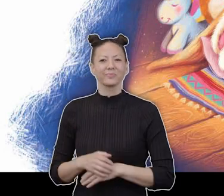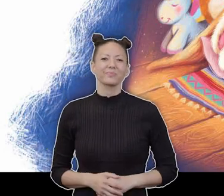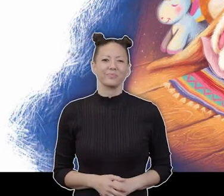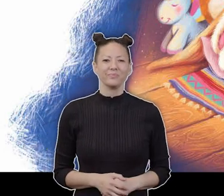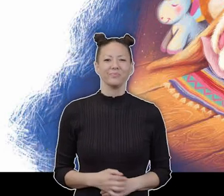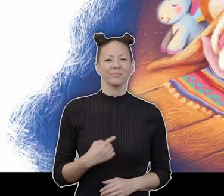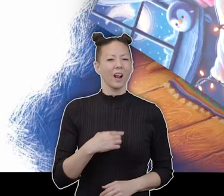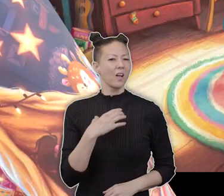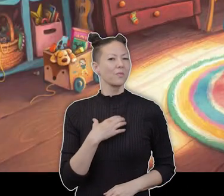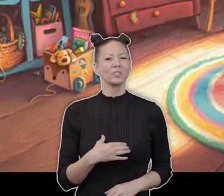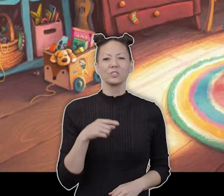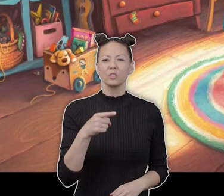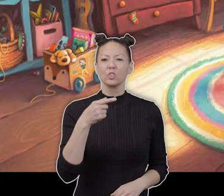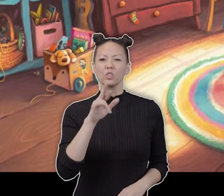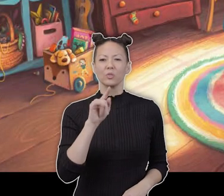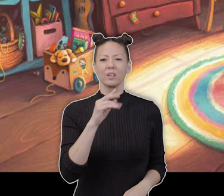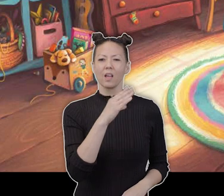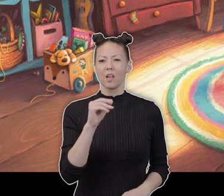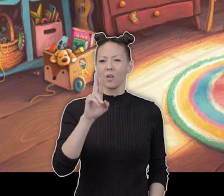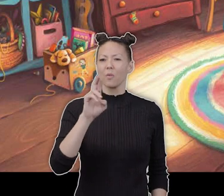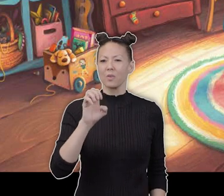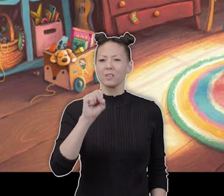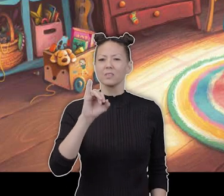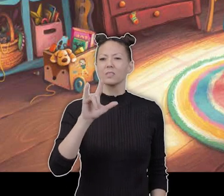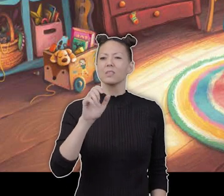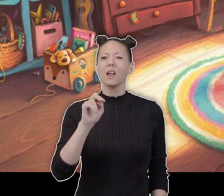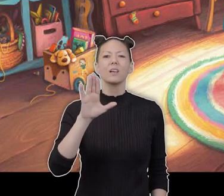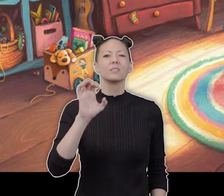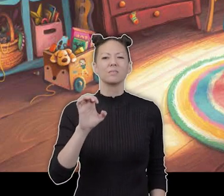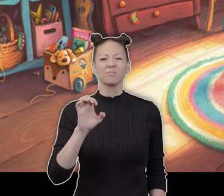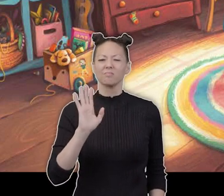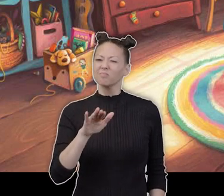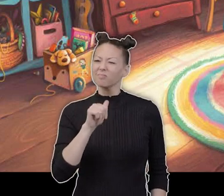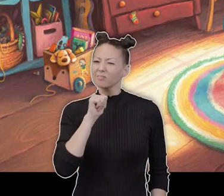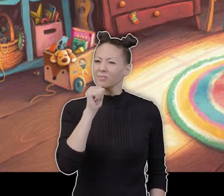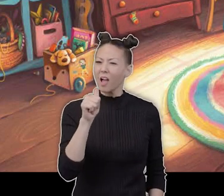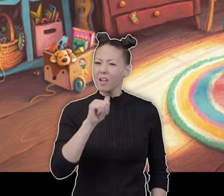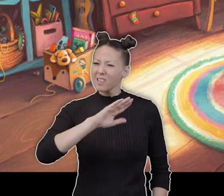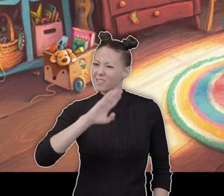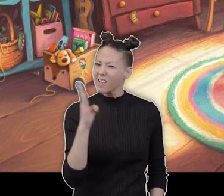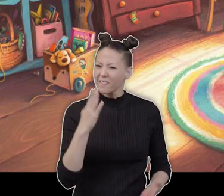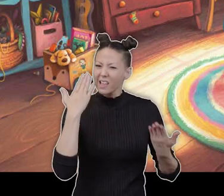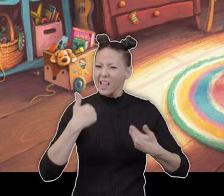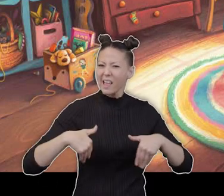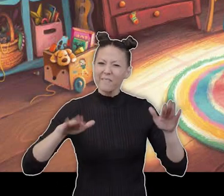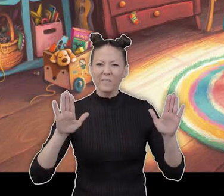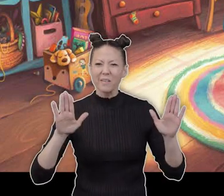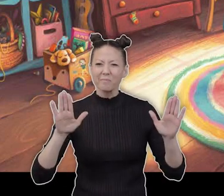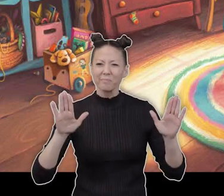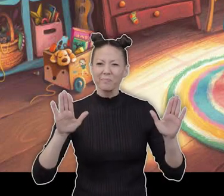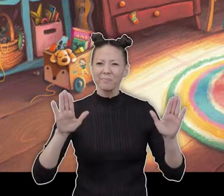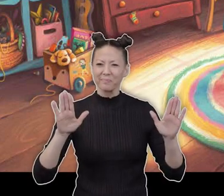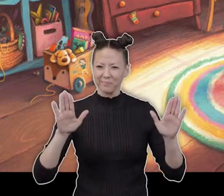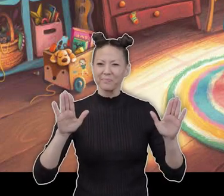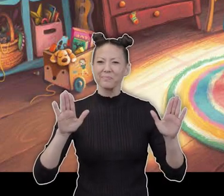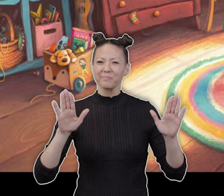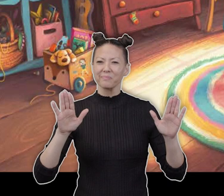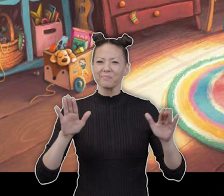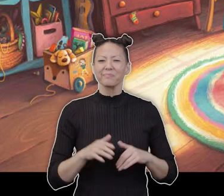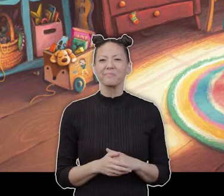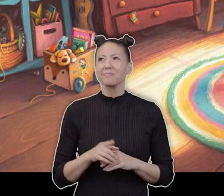her. I wish you grit and resilience to never, ever give